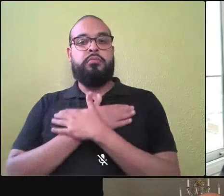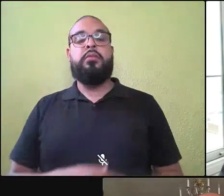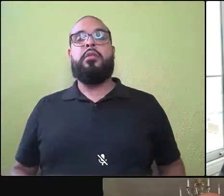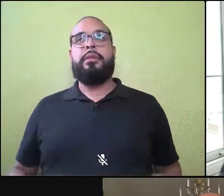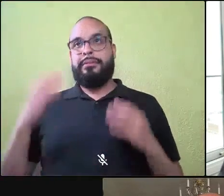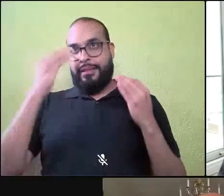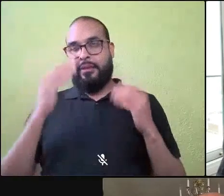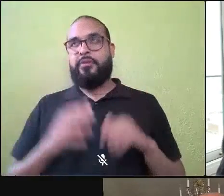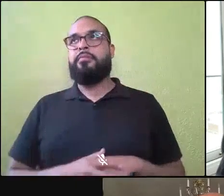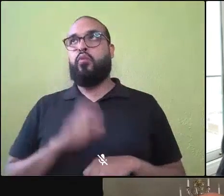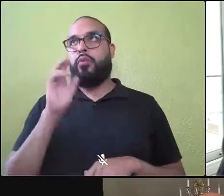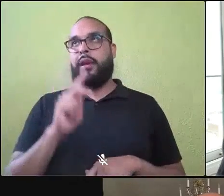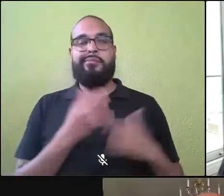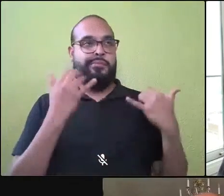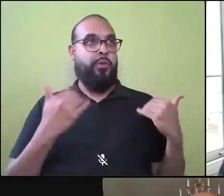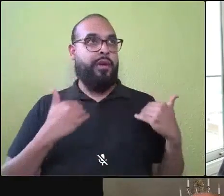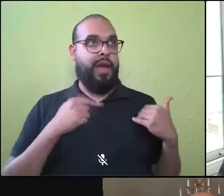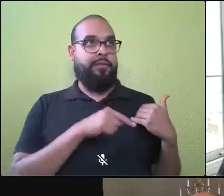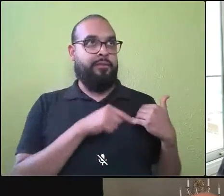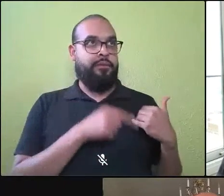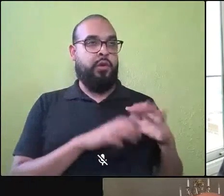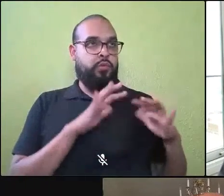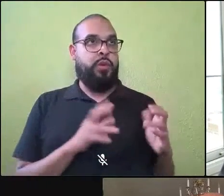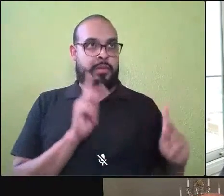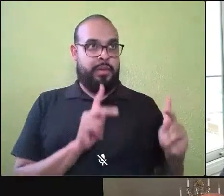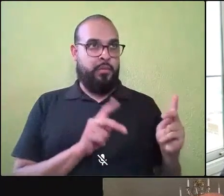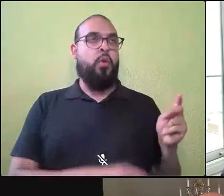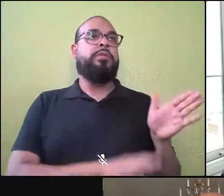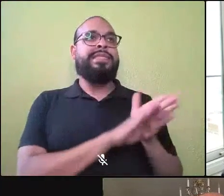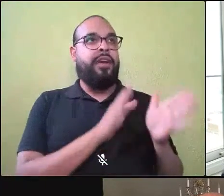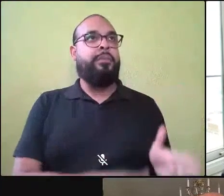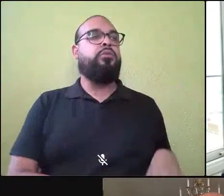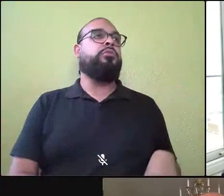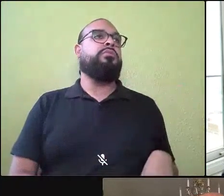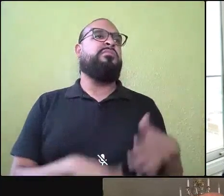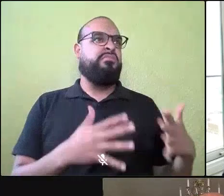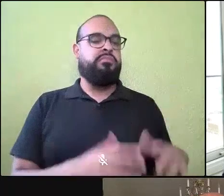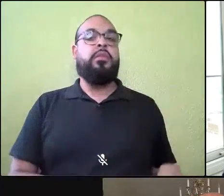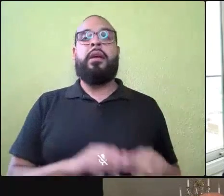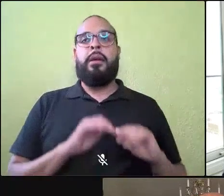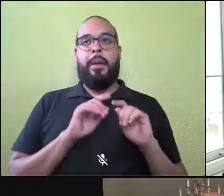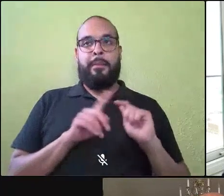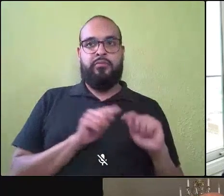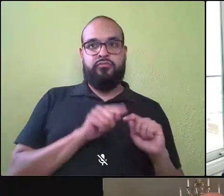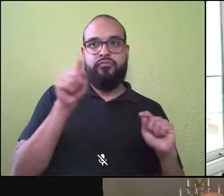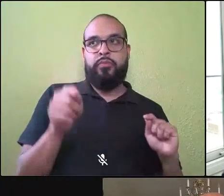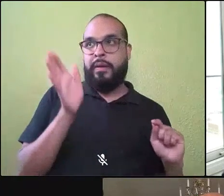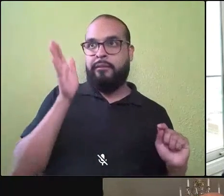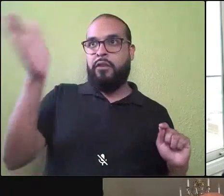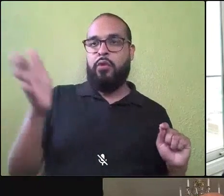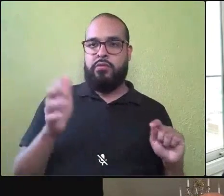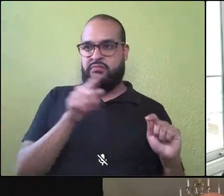of ecosystem developers and community builders, right? What does that actually look like? And identifying, supporting, and